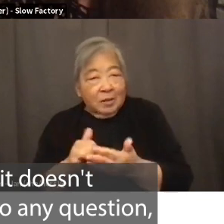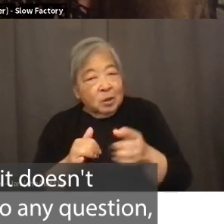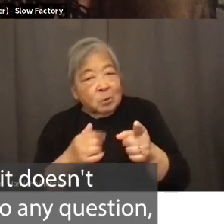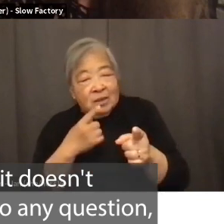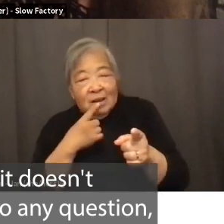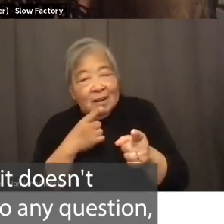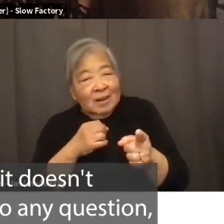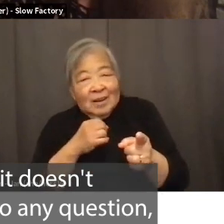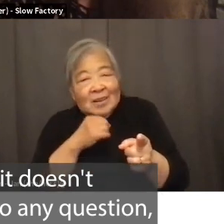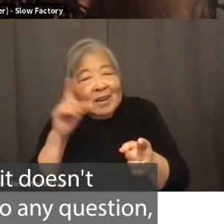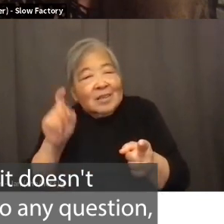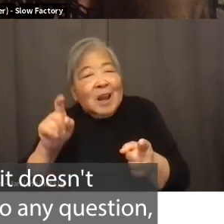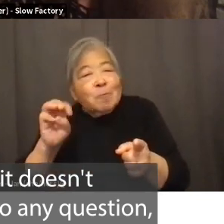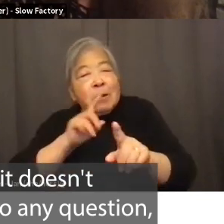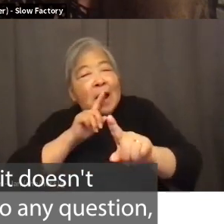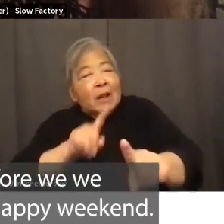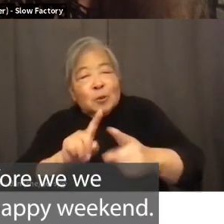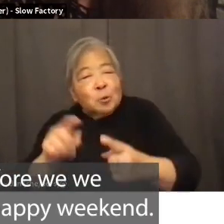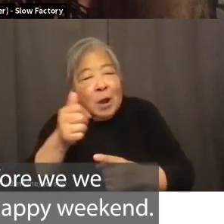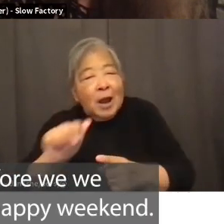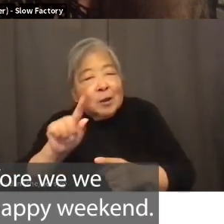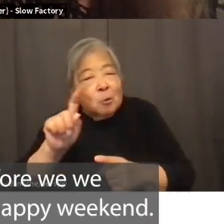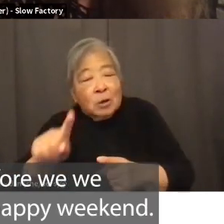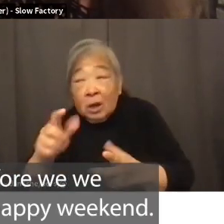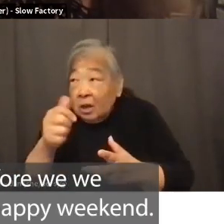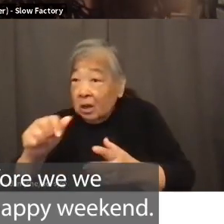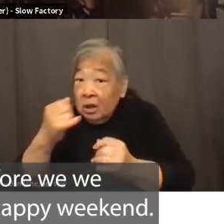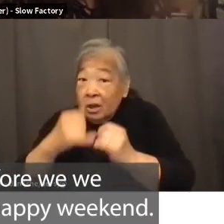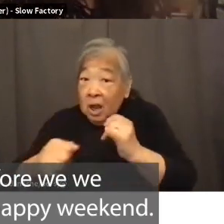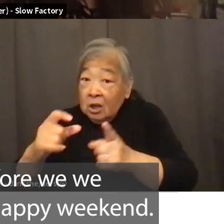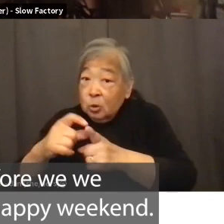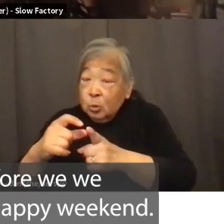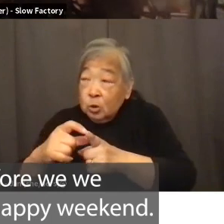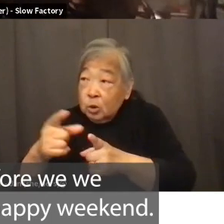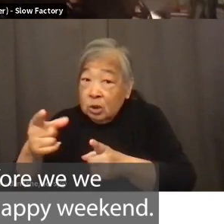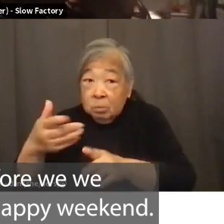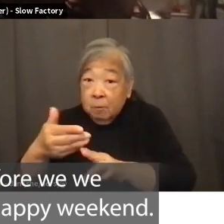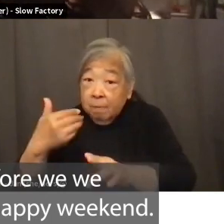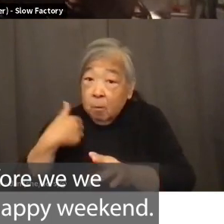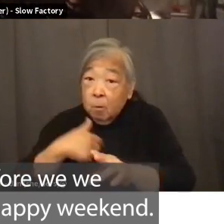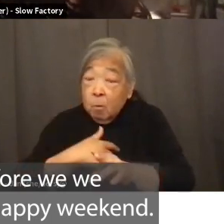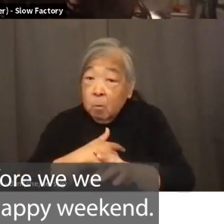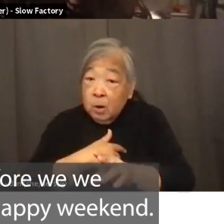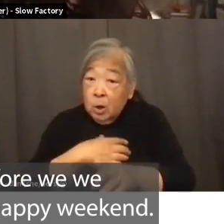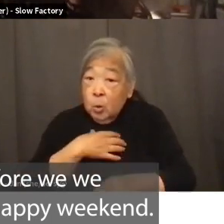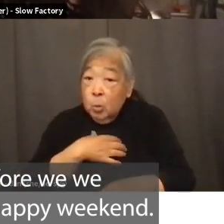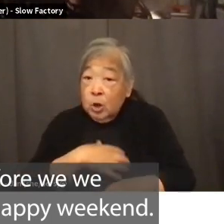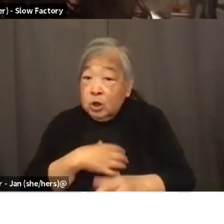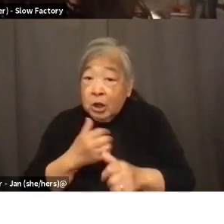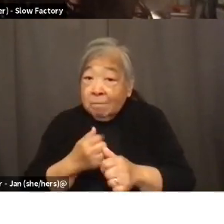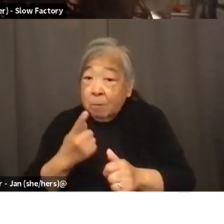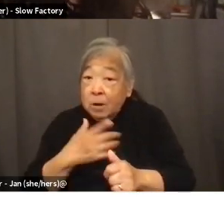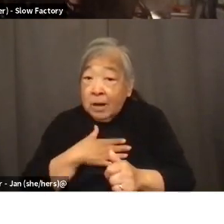have to be an answer to any question. Any last words before we wish everybody a happy